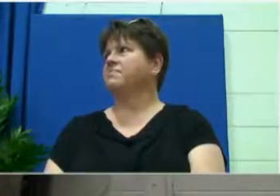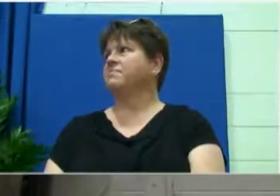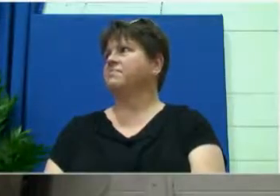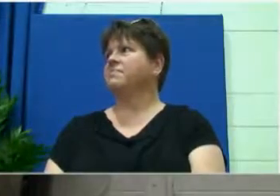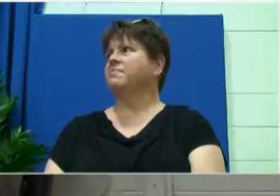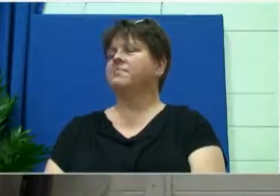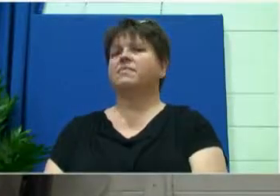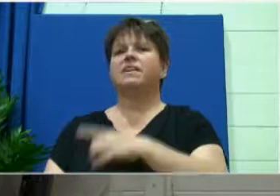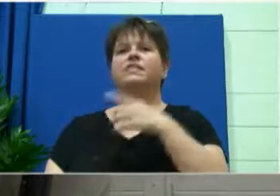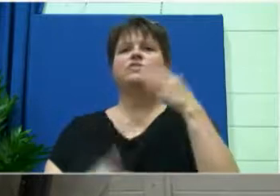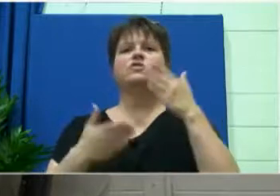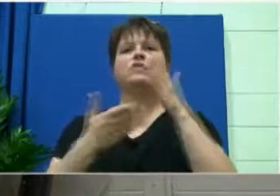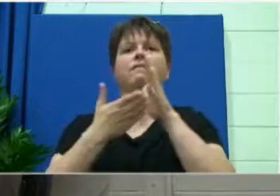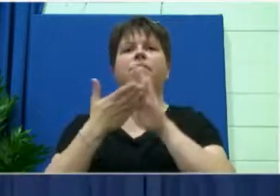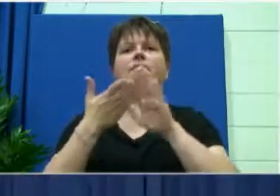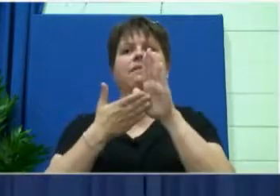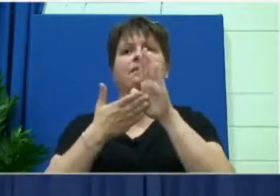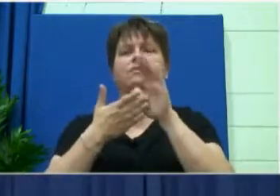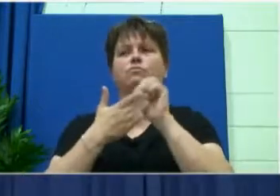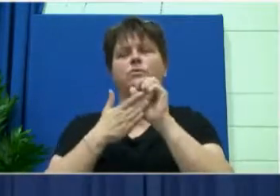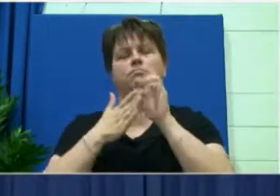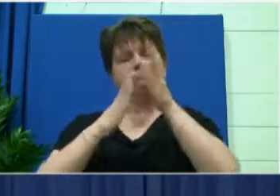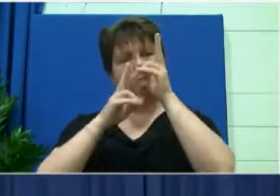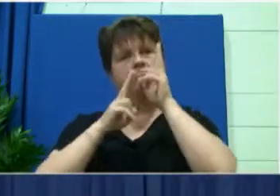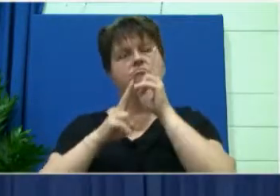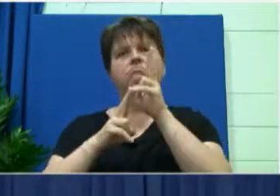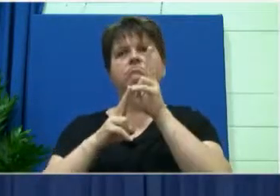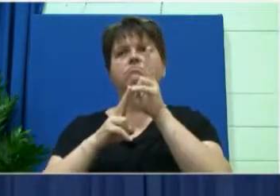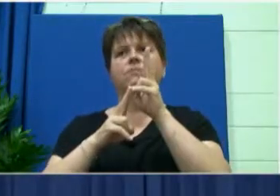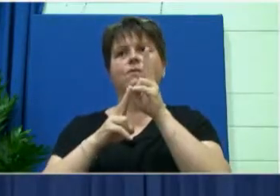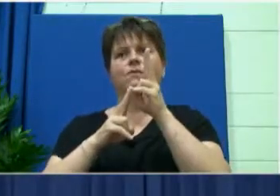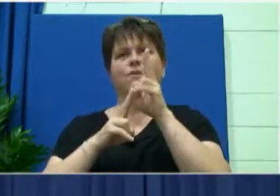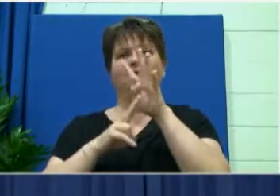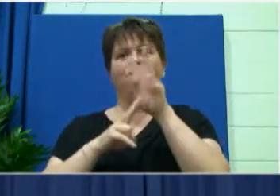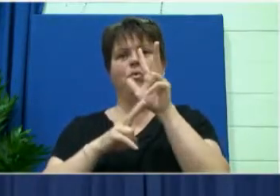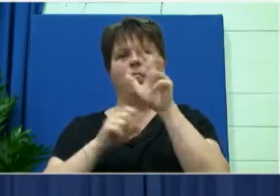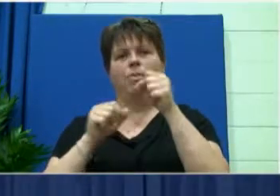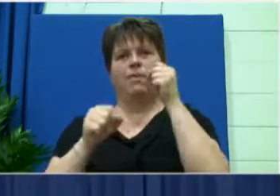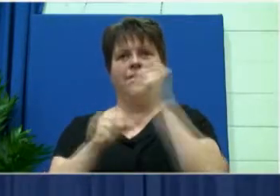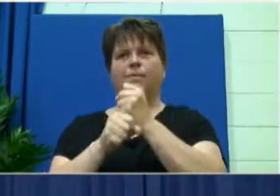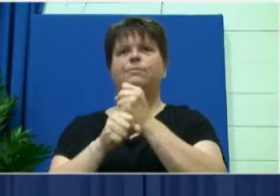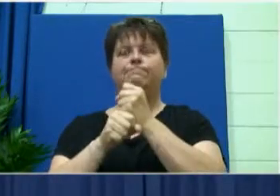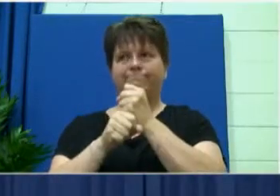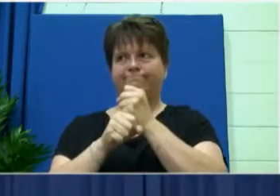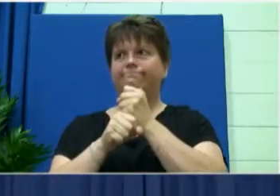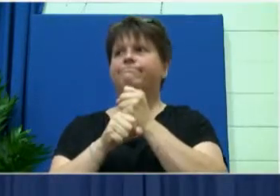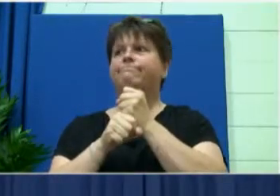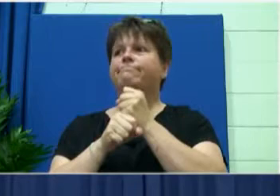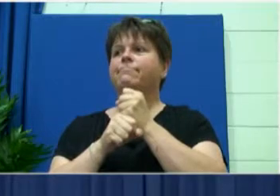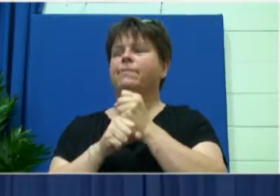Professor Bodum has served the college with distinction over the past 43 years